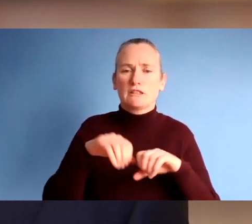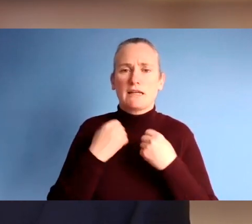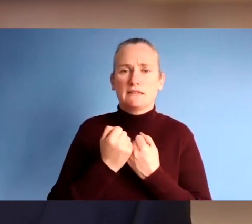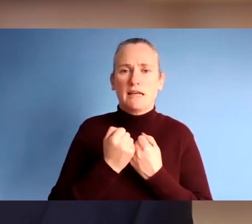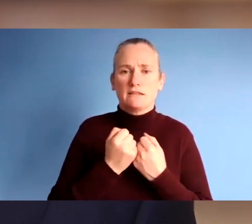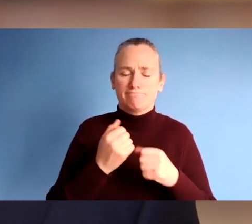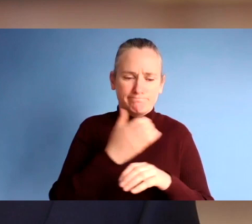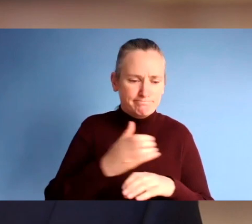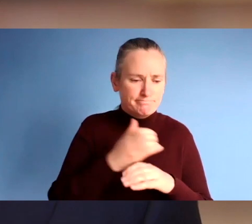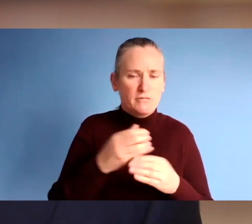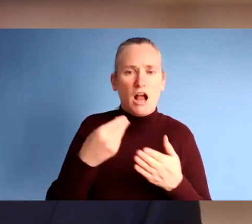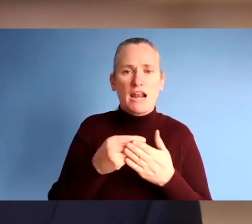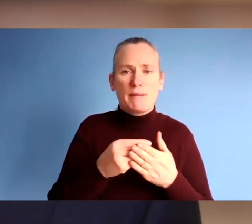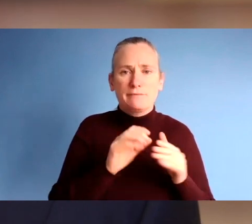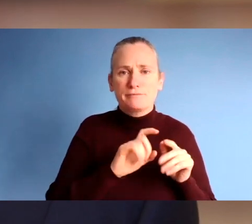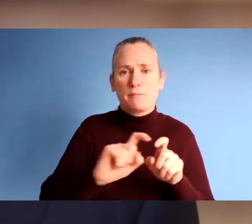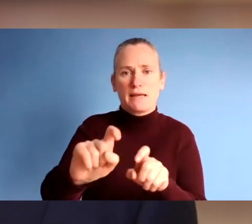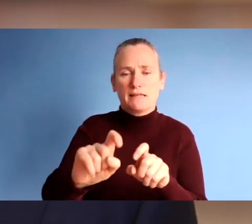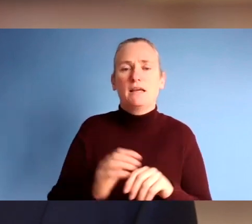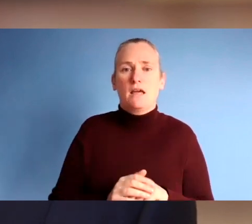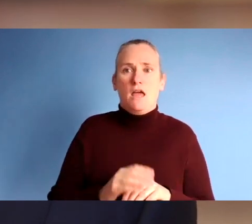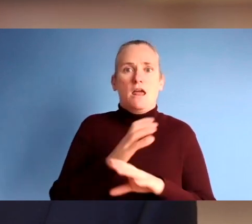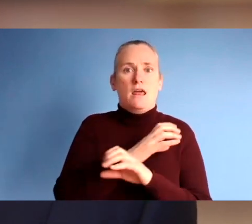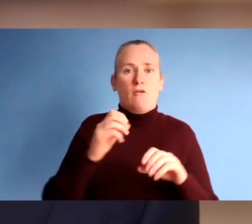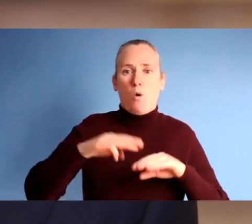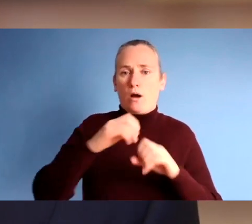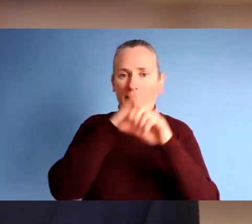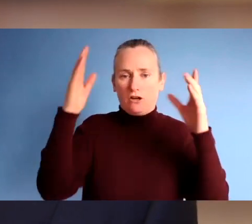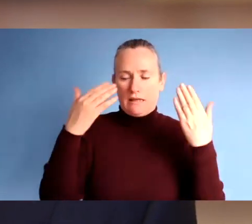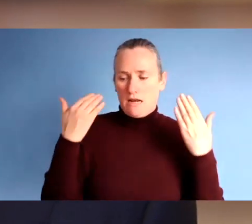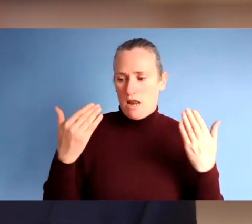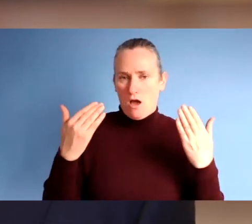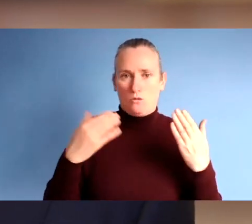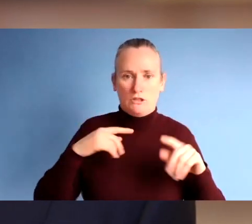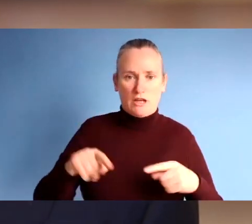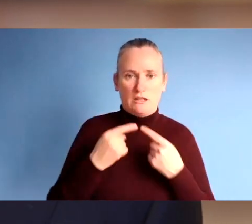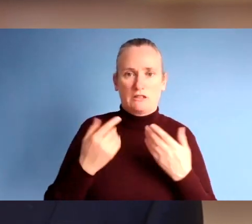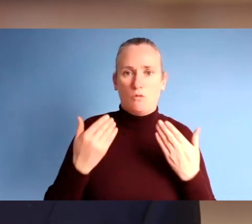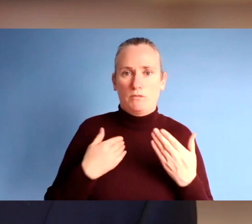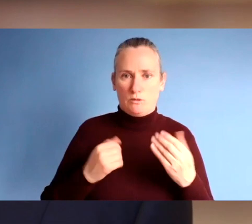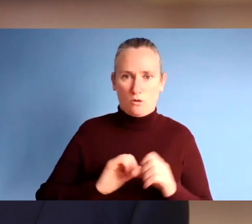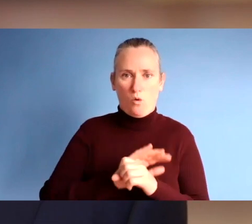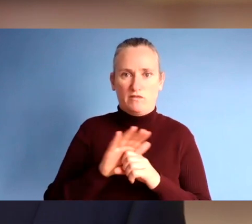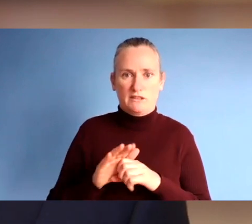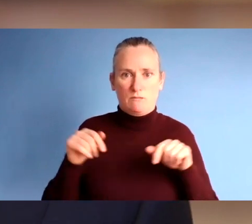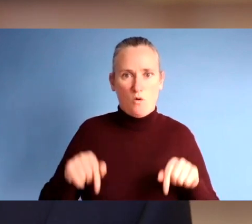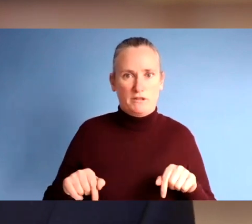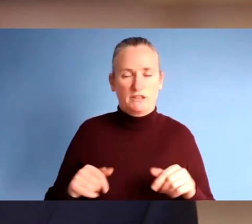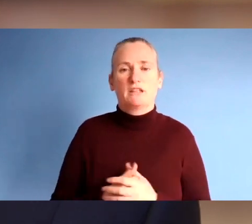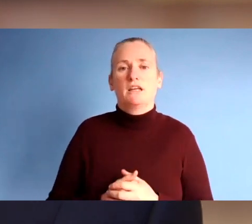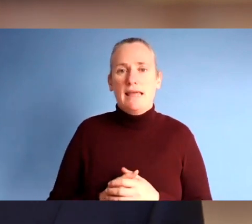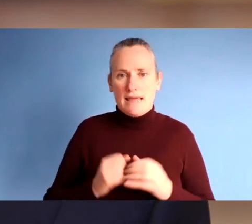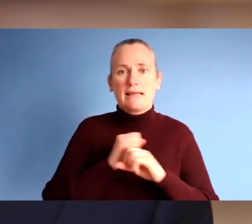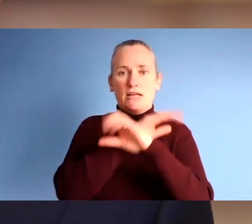economy. This has never been clearer than in dealing with the challenges we face with COVID-19. It is